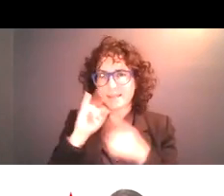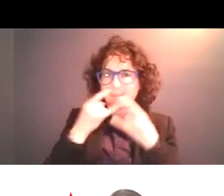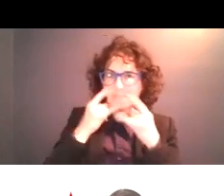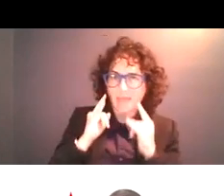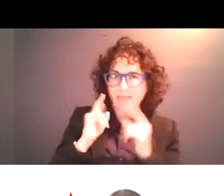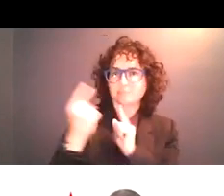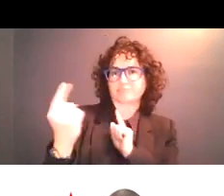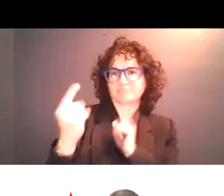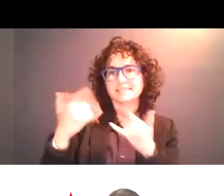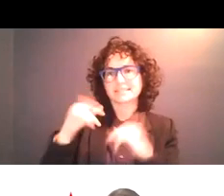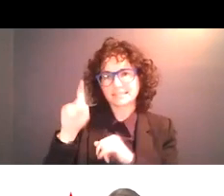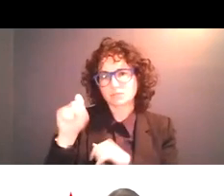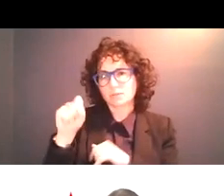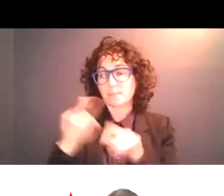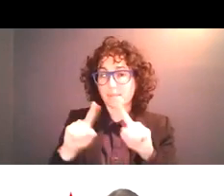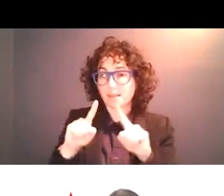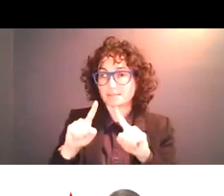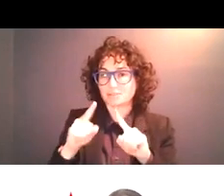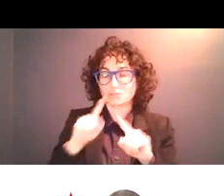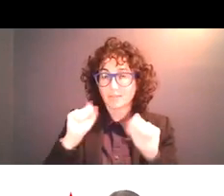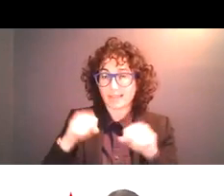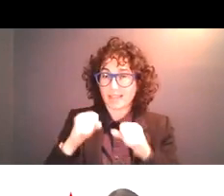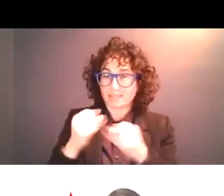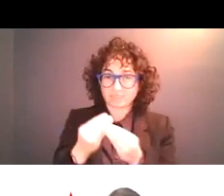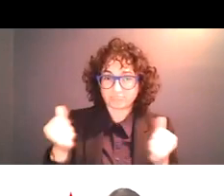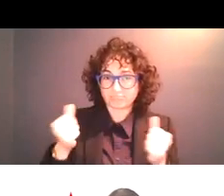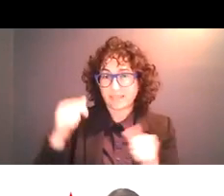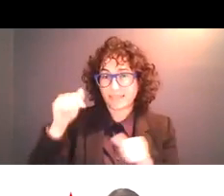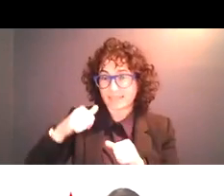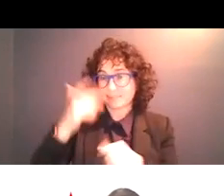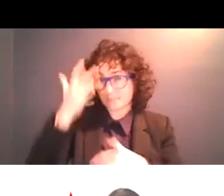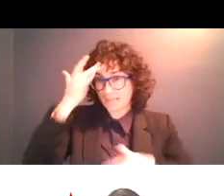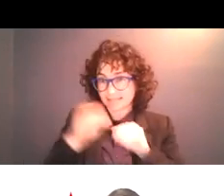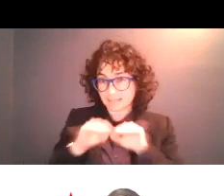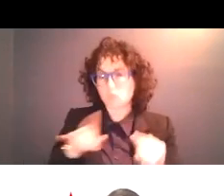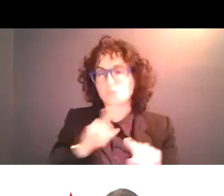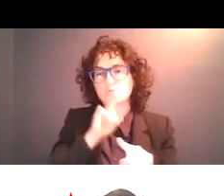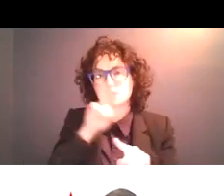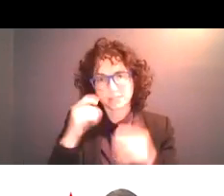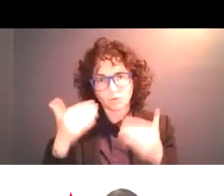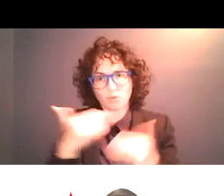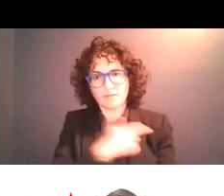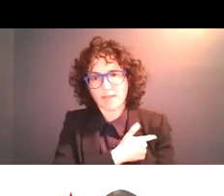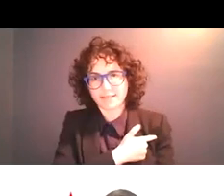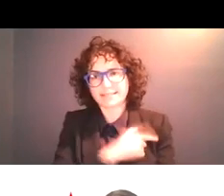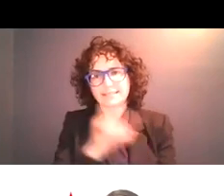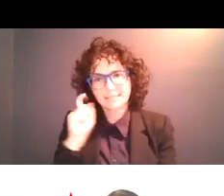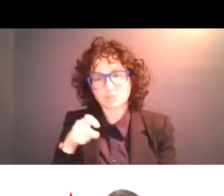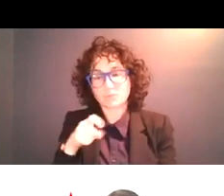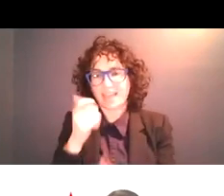But believe me, to finish this pandemic, we really need to get that vaccine. We have to get